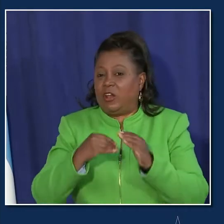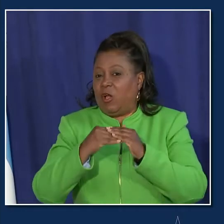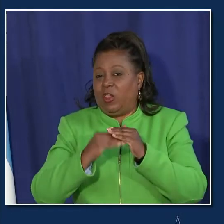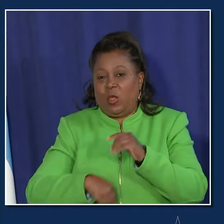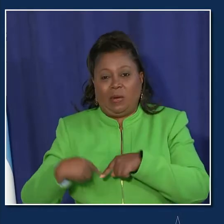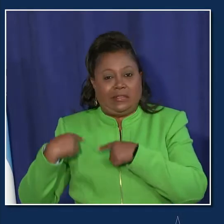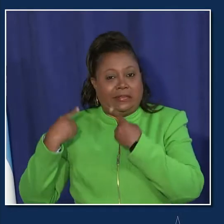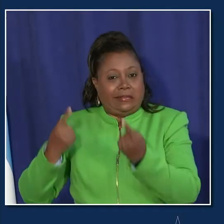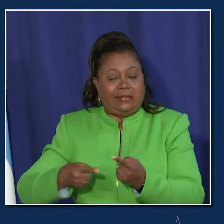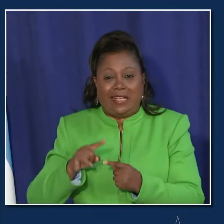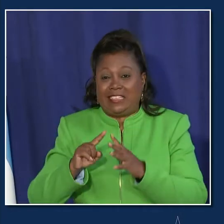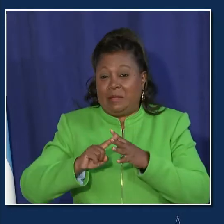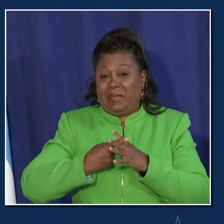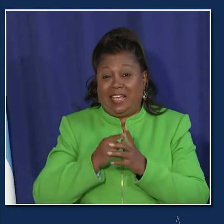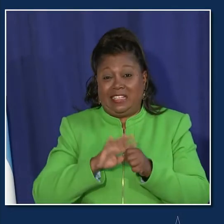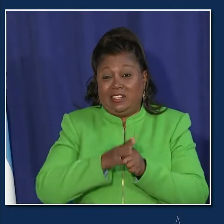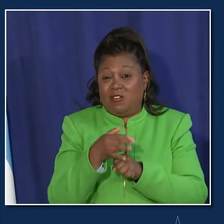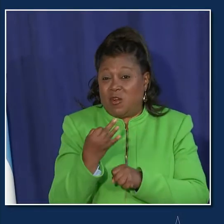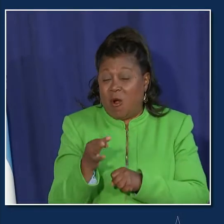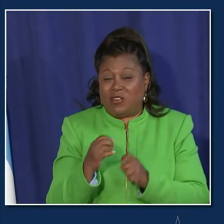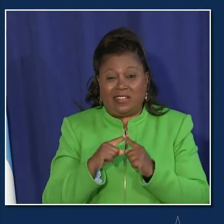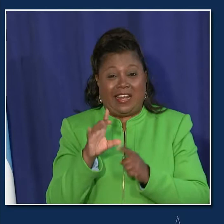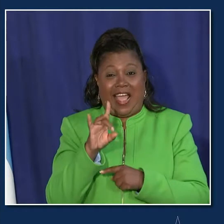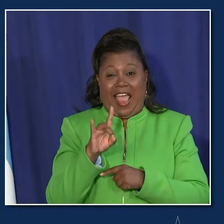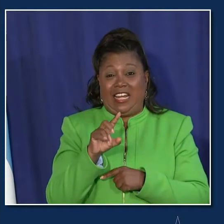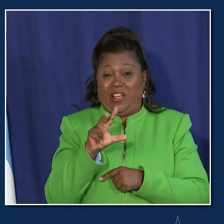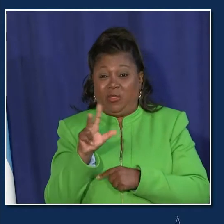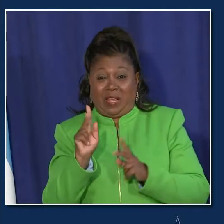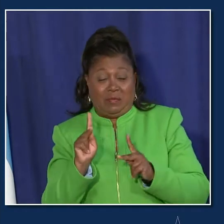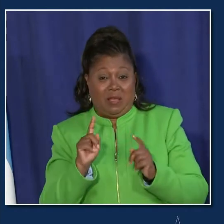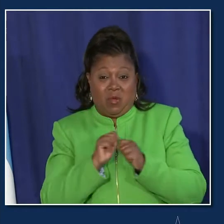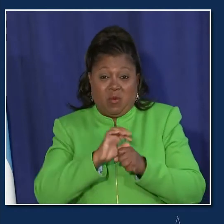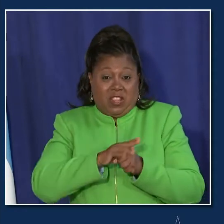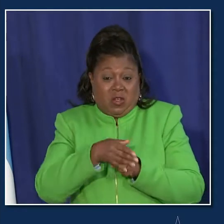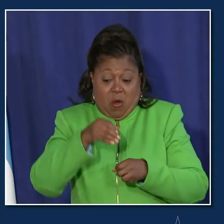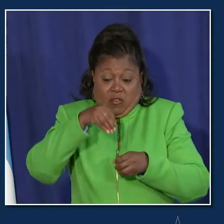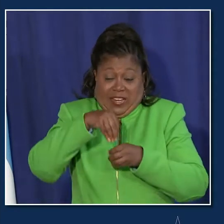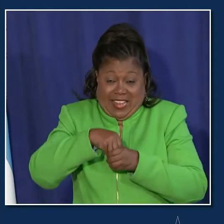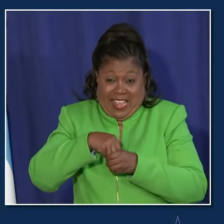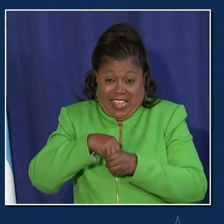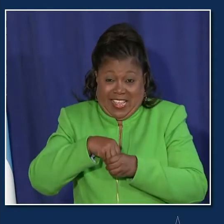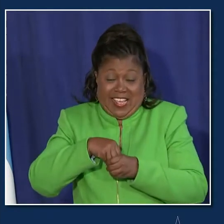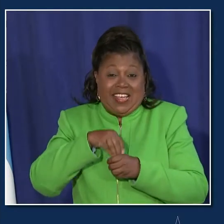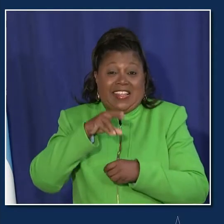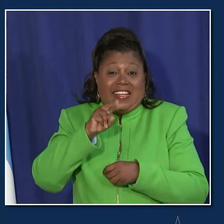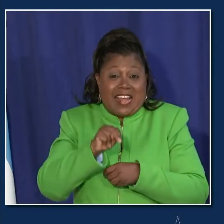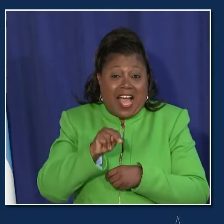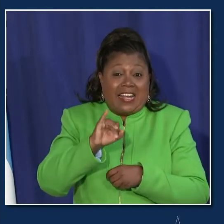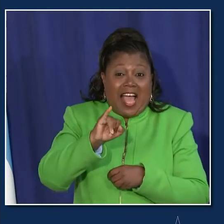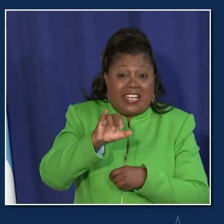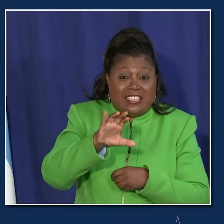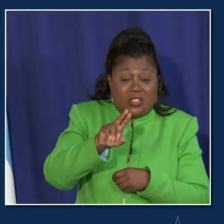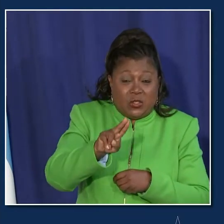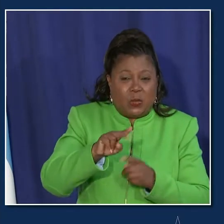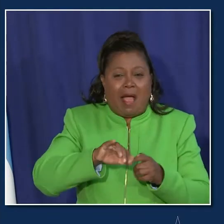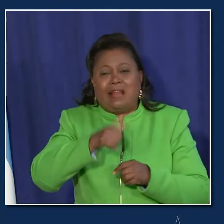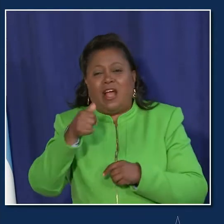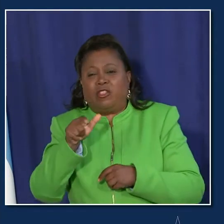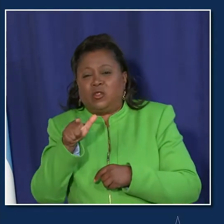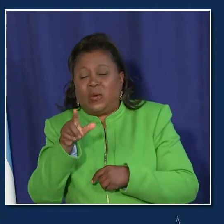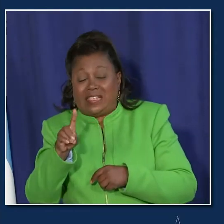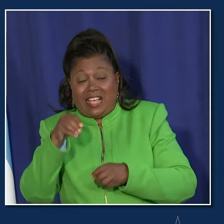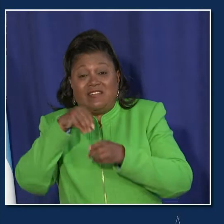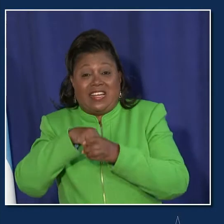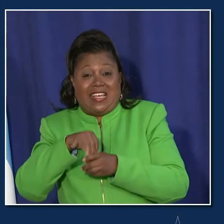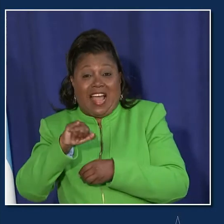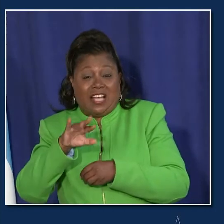they've been since the beginning of COVID. We have just 83 folks with COVID in the non-ICU and another 27 in the